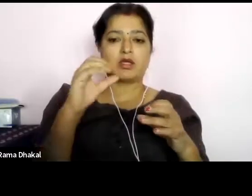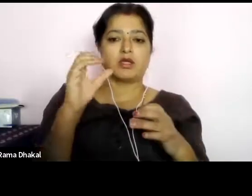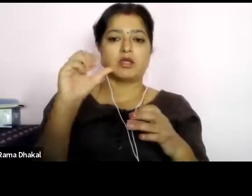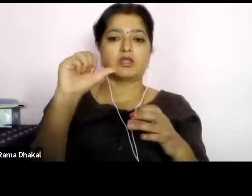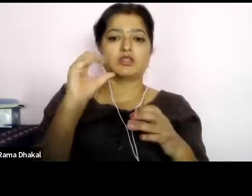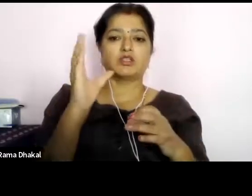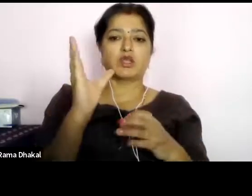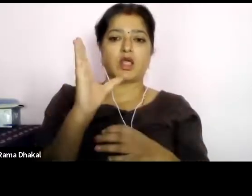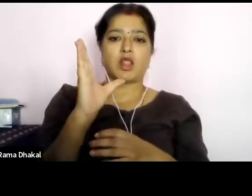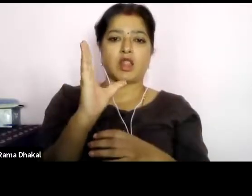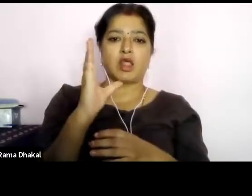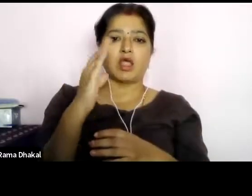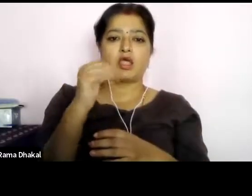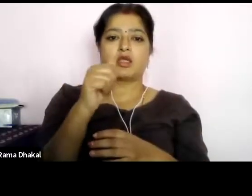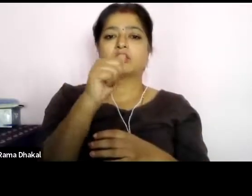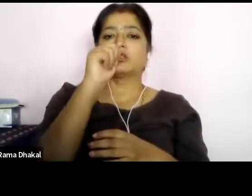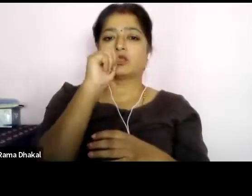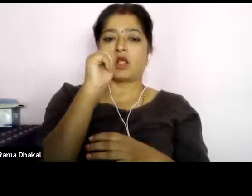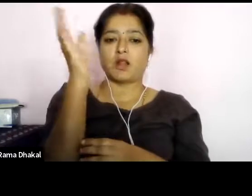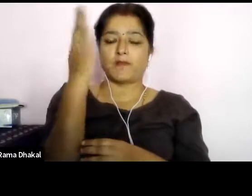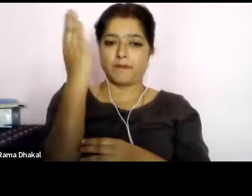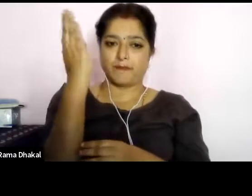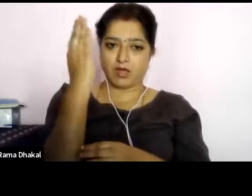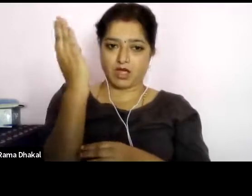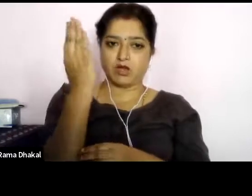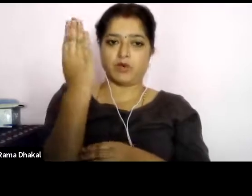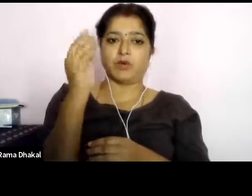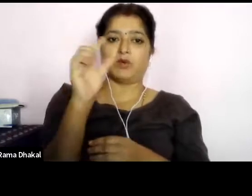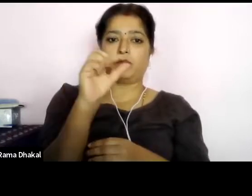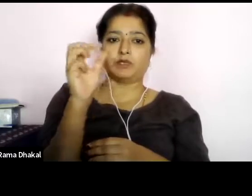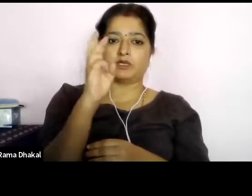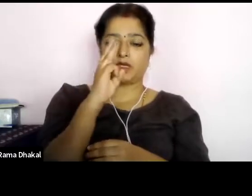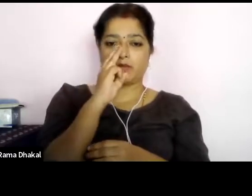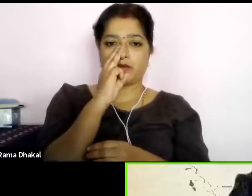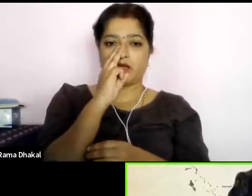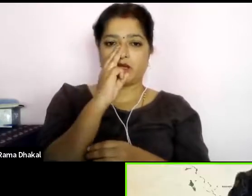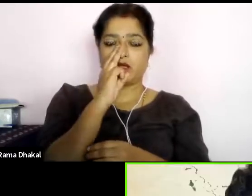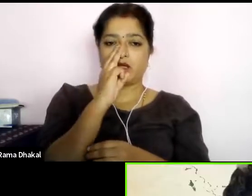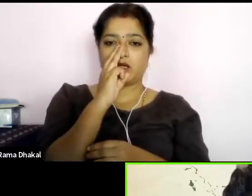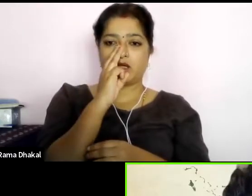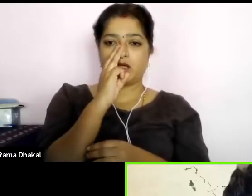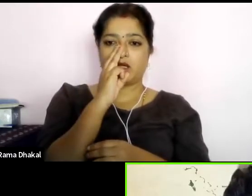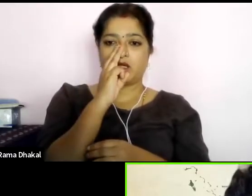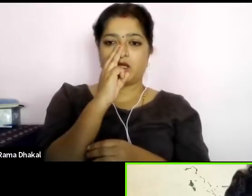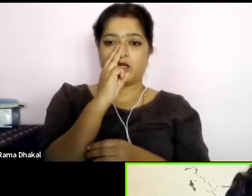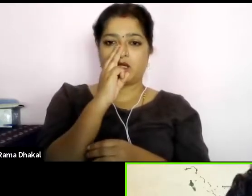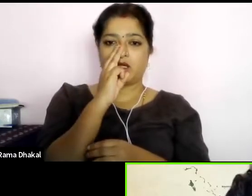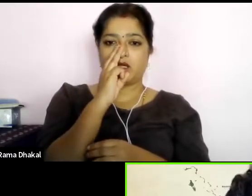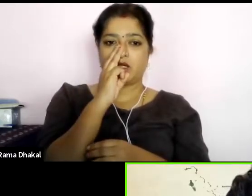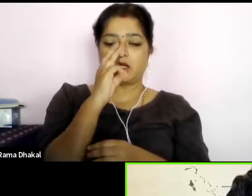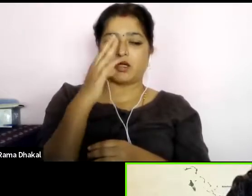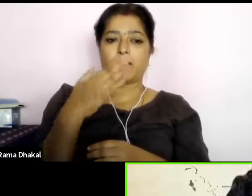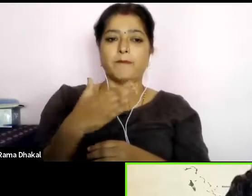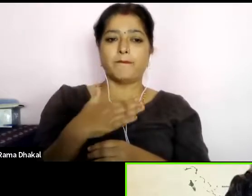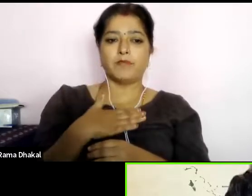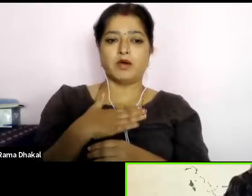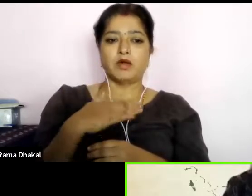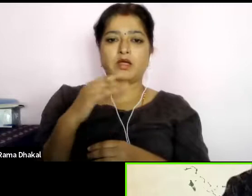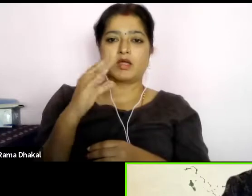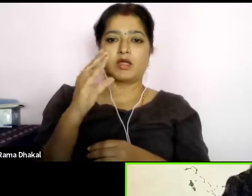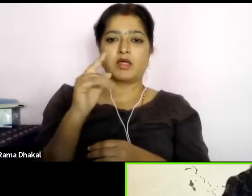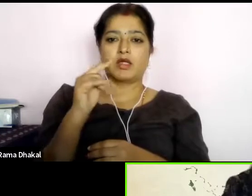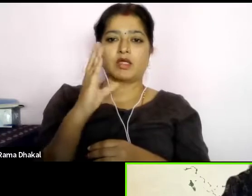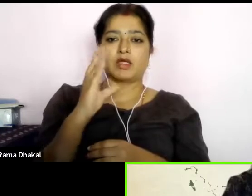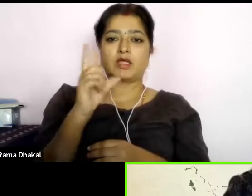Thanks for having me. As was said, I am Karen Phillips from the Caribbean Policy Development Center, which is a regional NGO that represents the